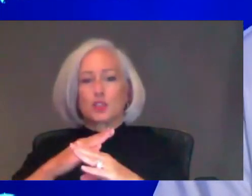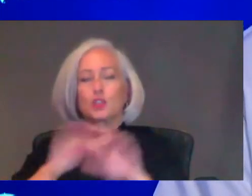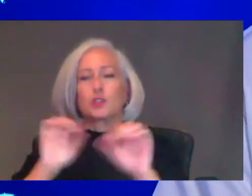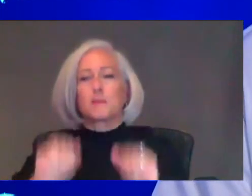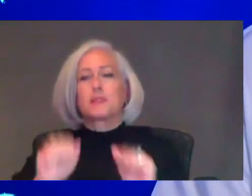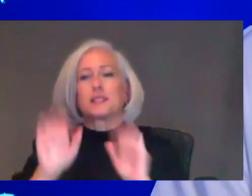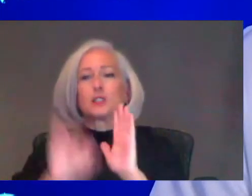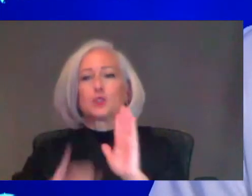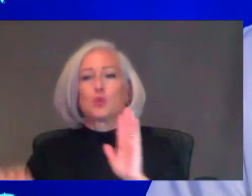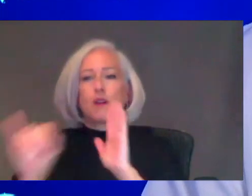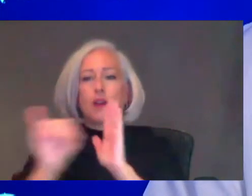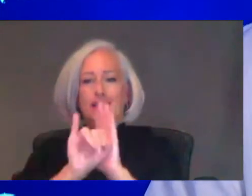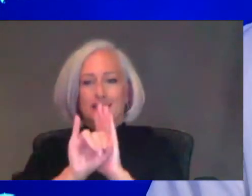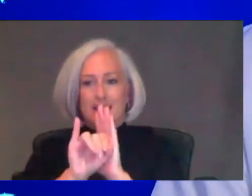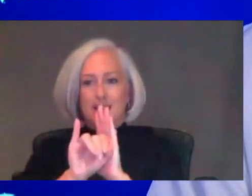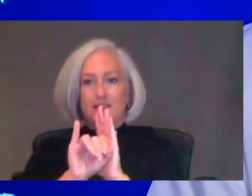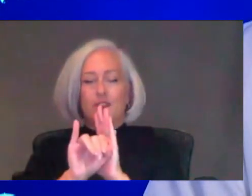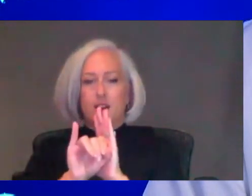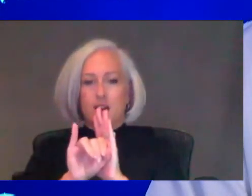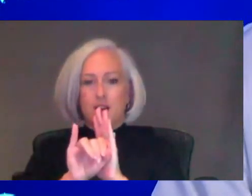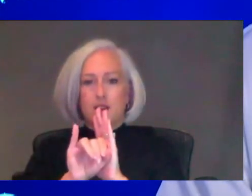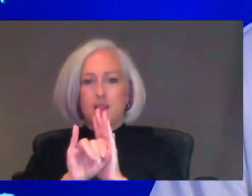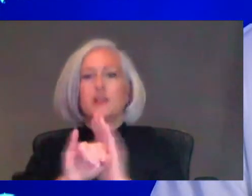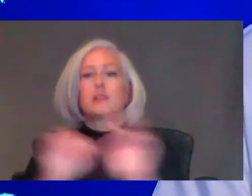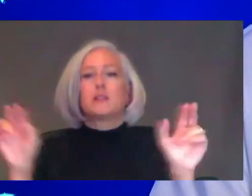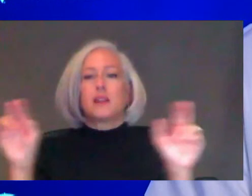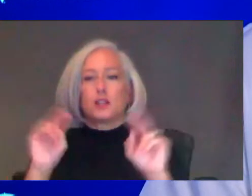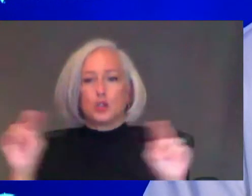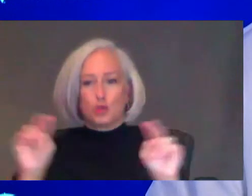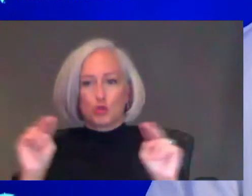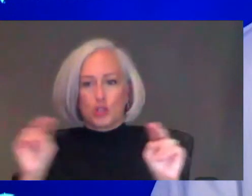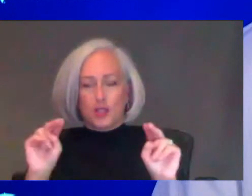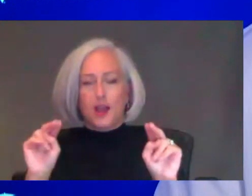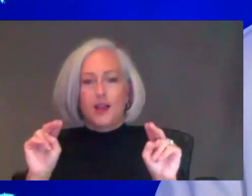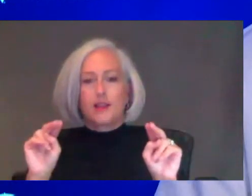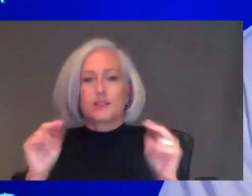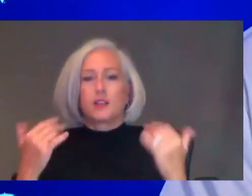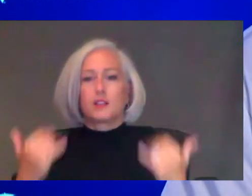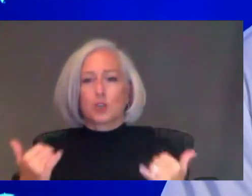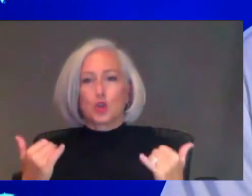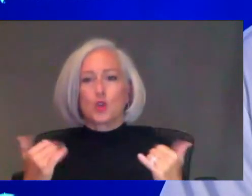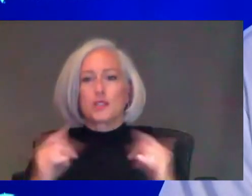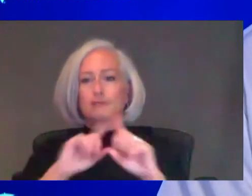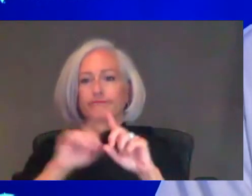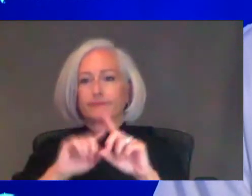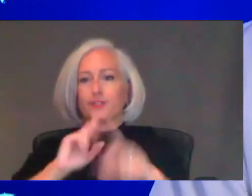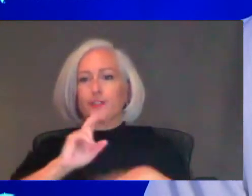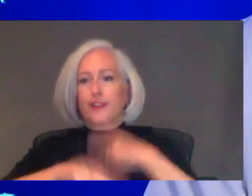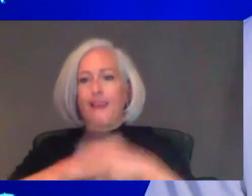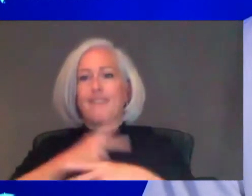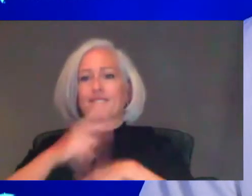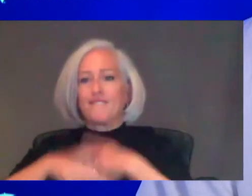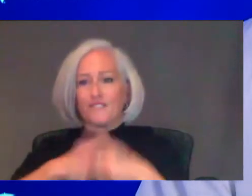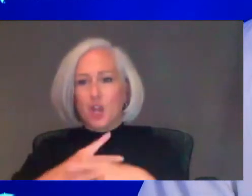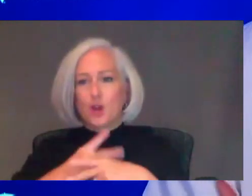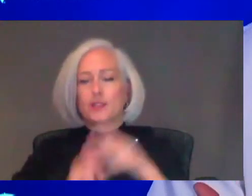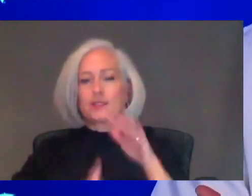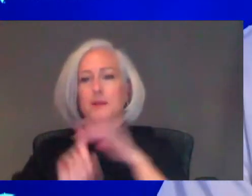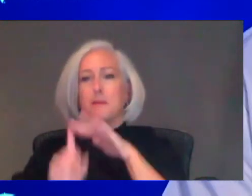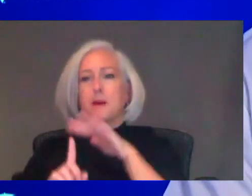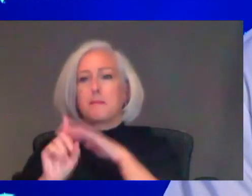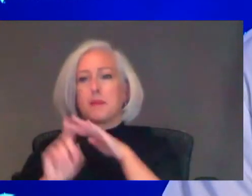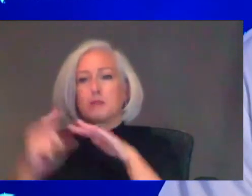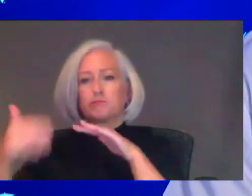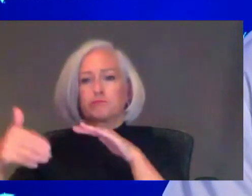this for the big picture is that all of the data continue to support the fact that the vaccination, even months out